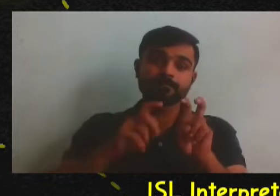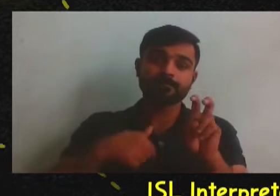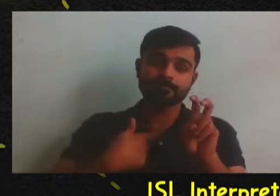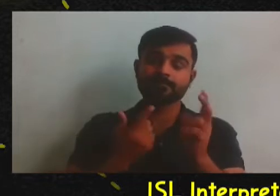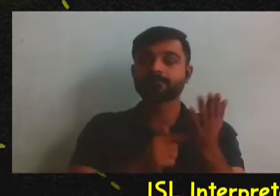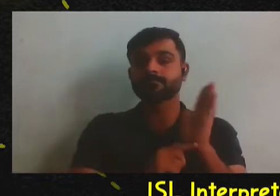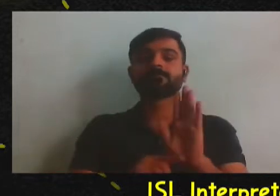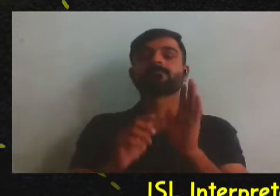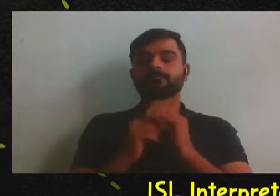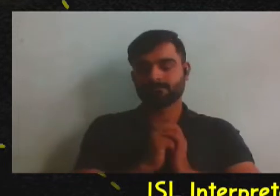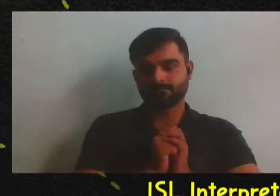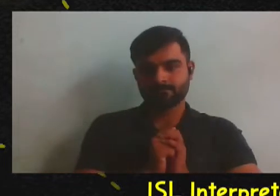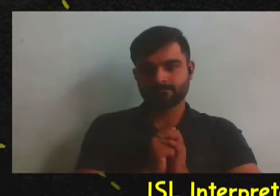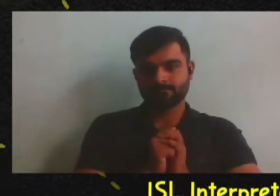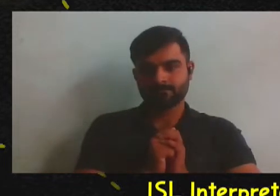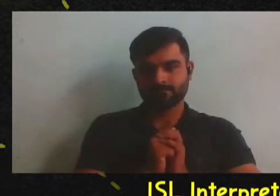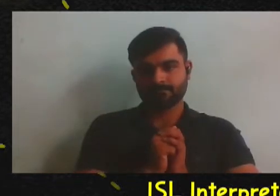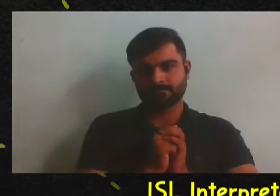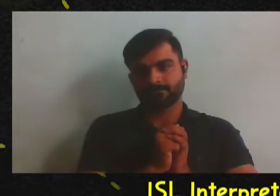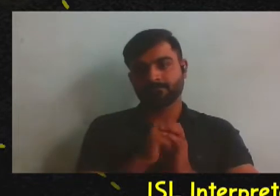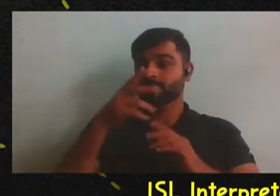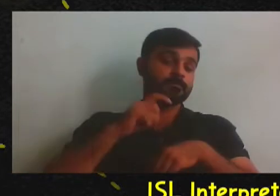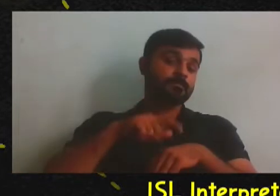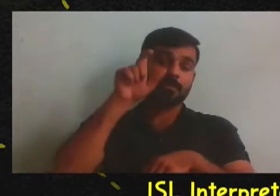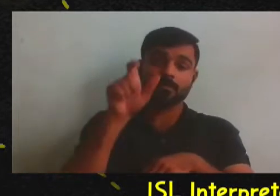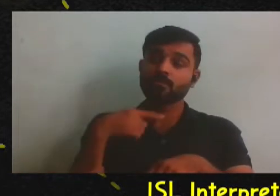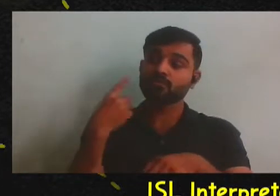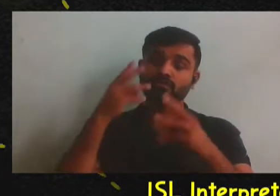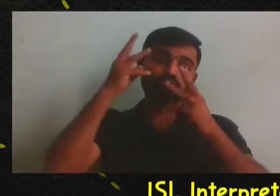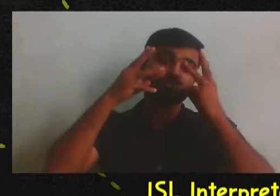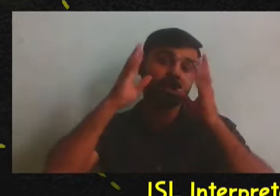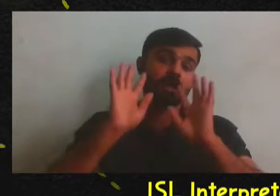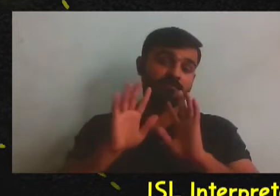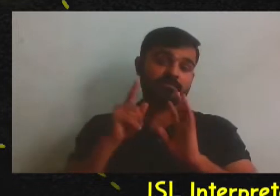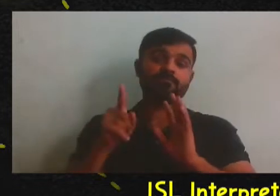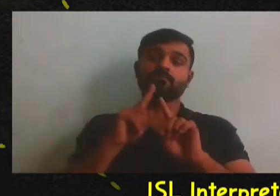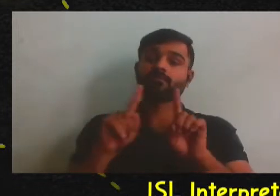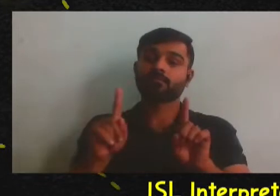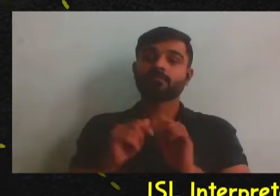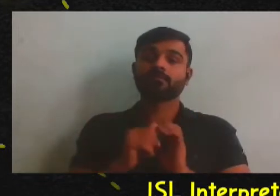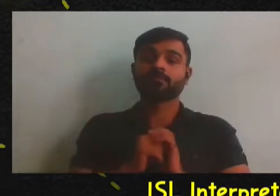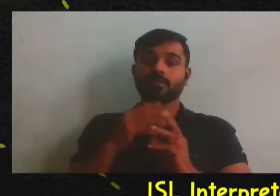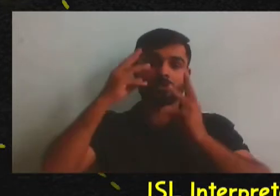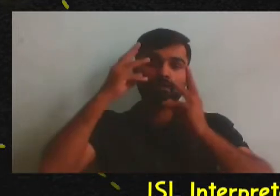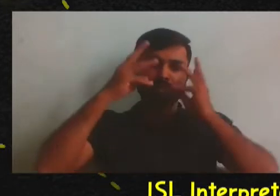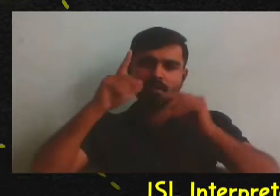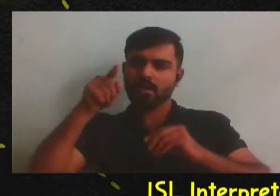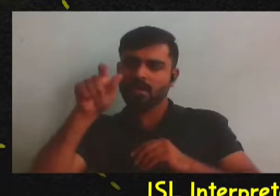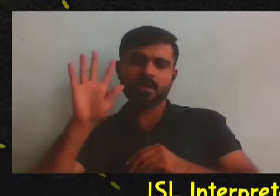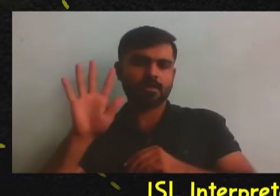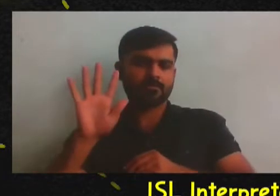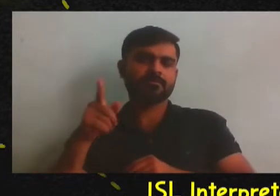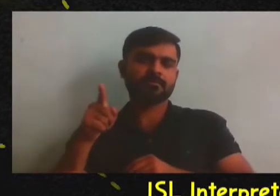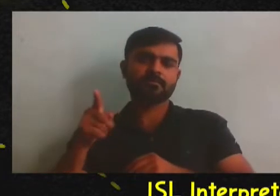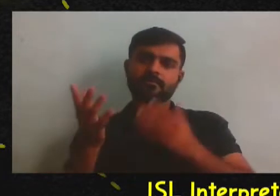danger. Now it's the client who are still worried, but the worry they have is still, will